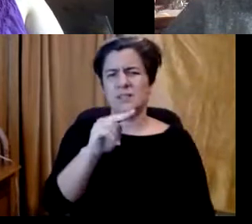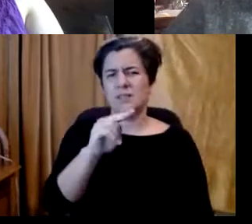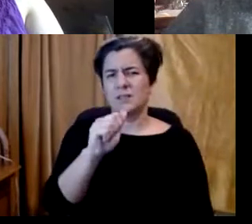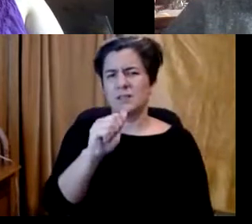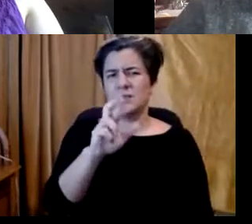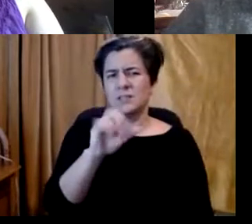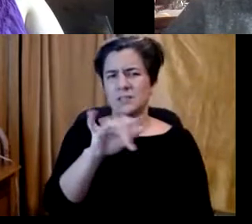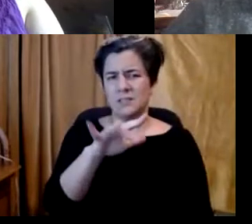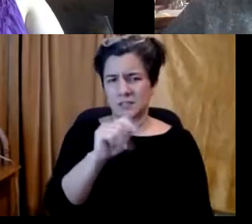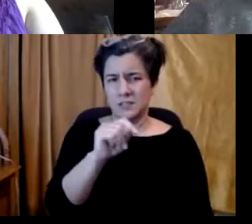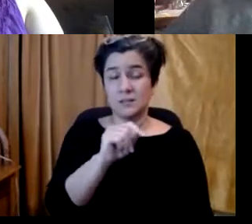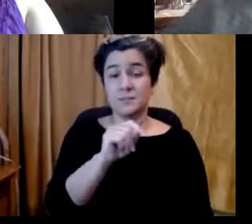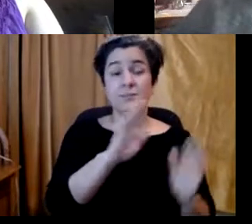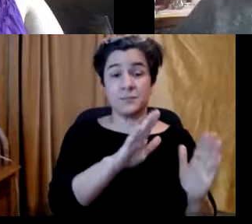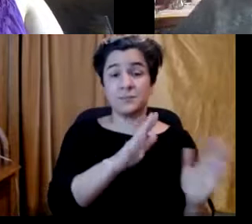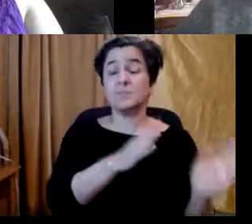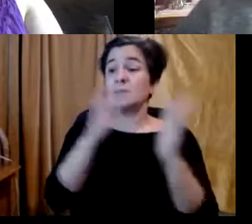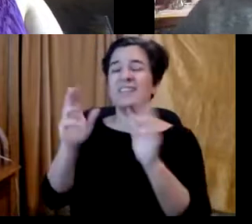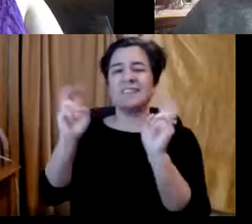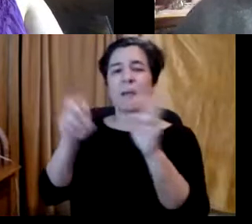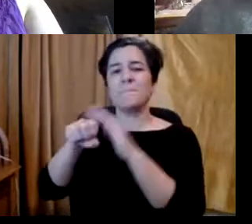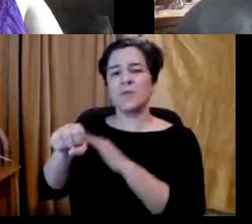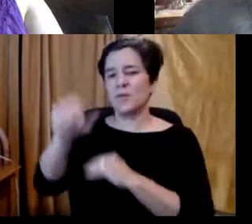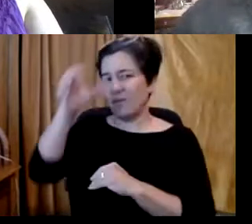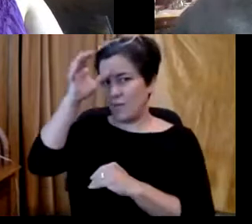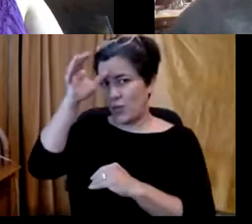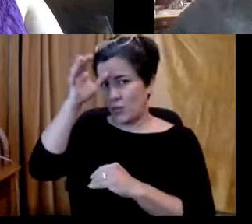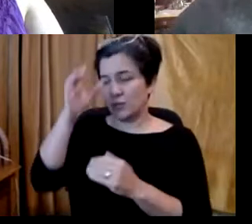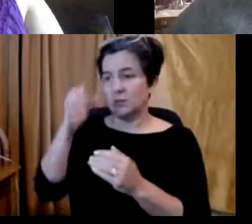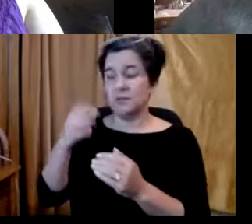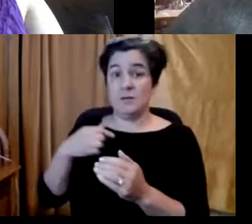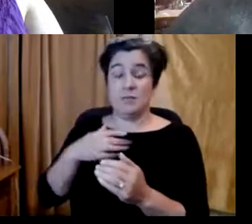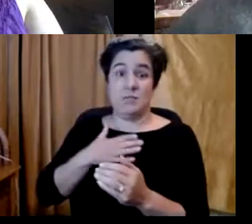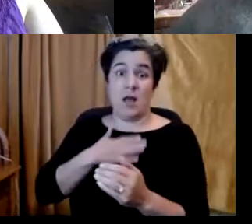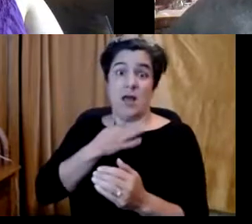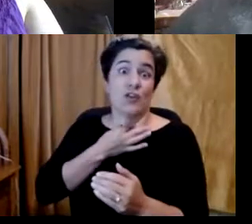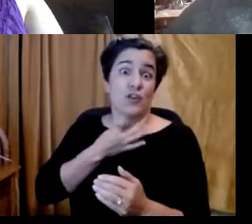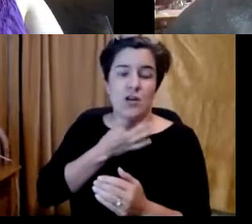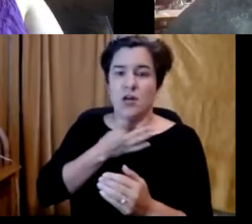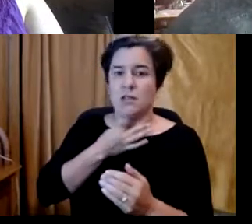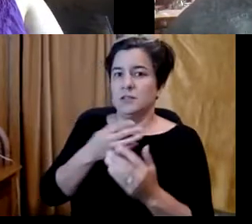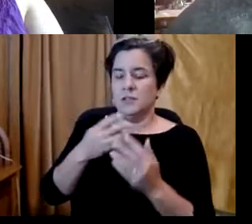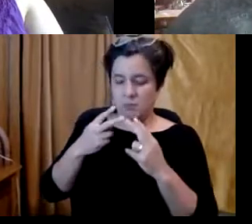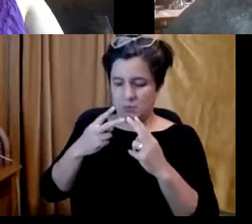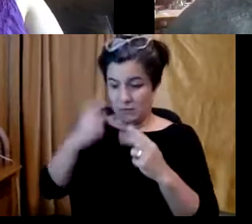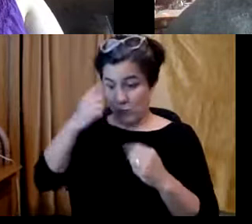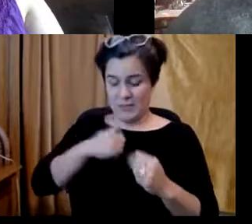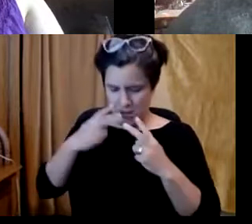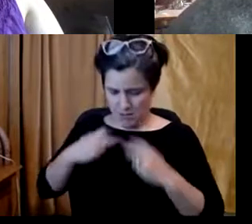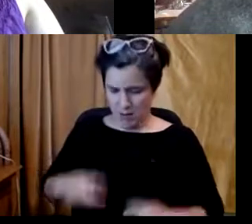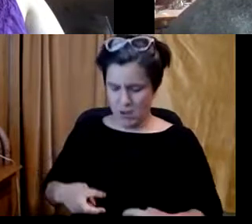My birth father, though, through the deep curiosity to wanting to know more about myself, I